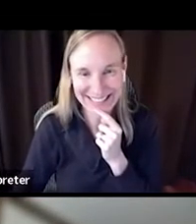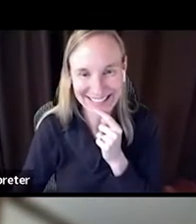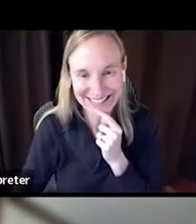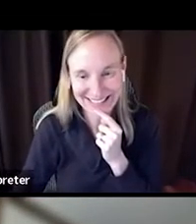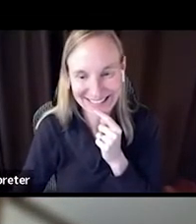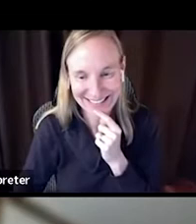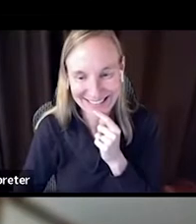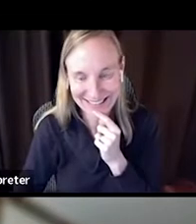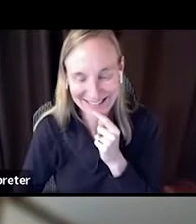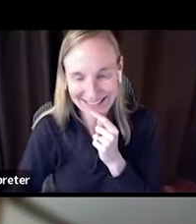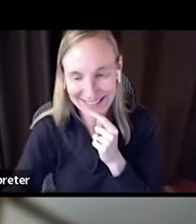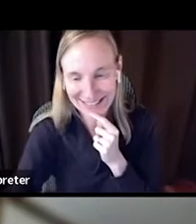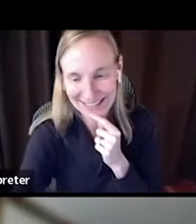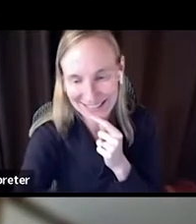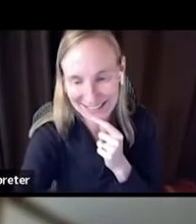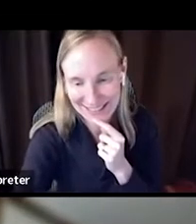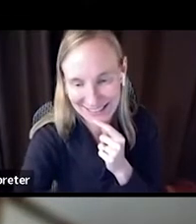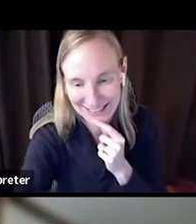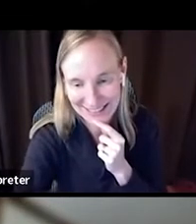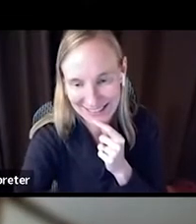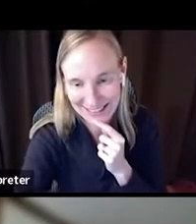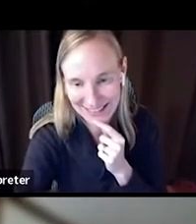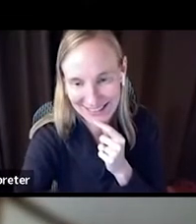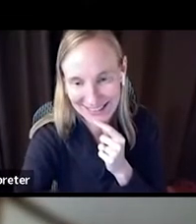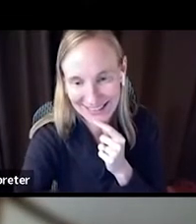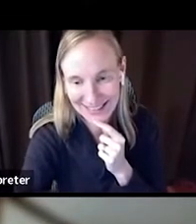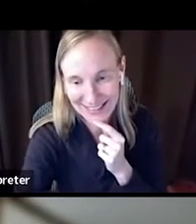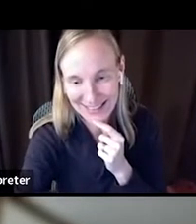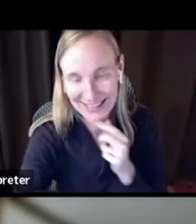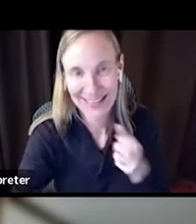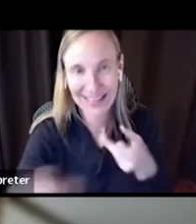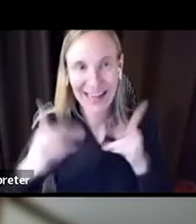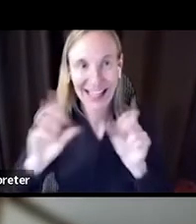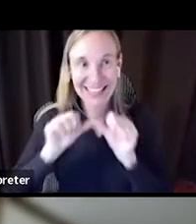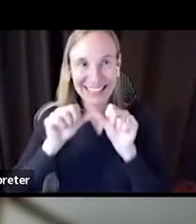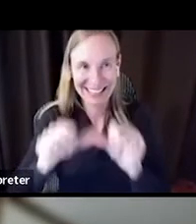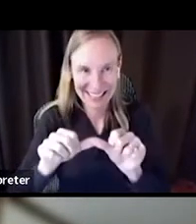Okay, let's continue. And I think we have